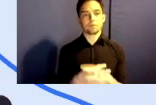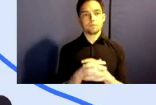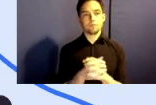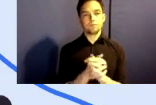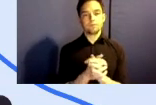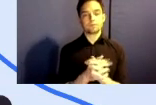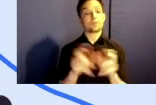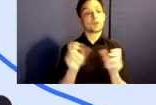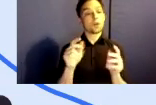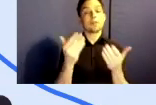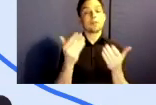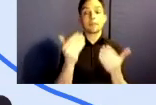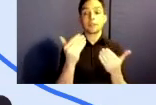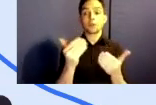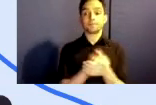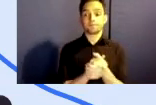Okay, thank you.